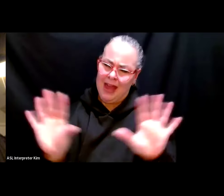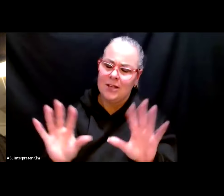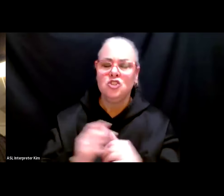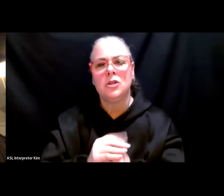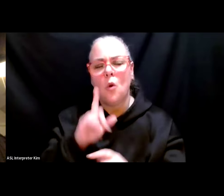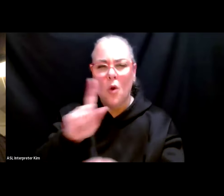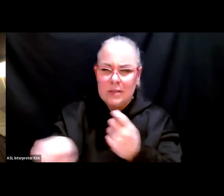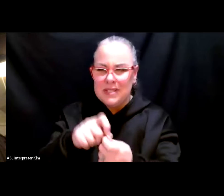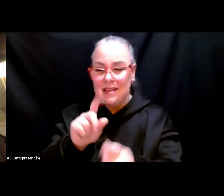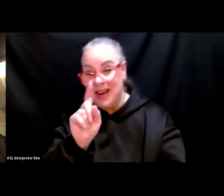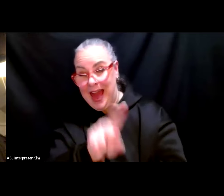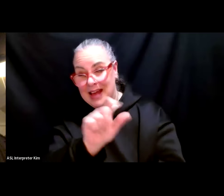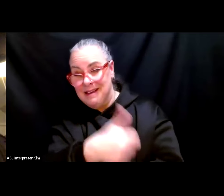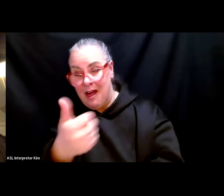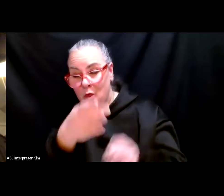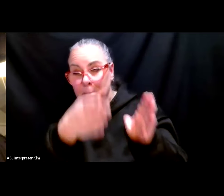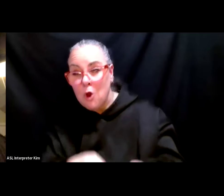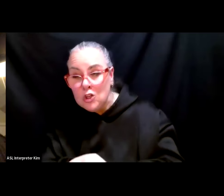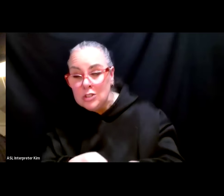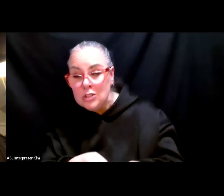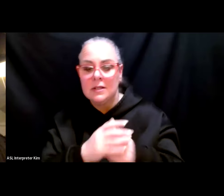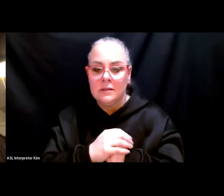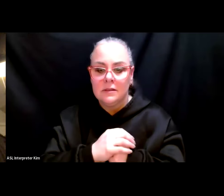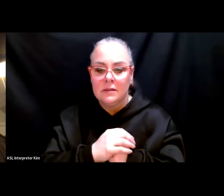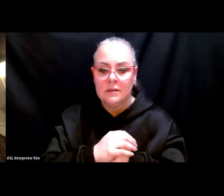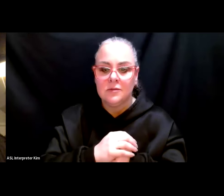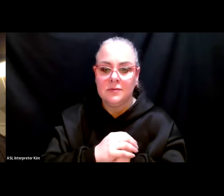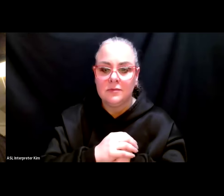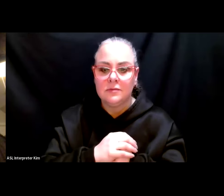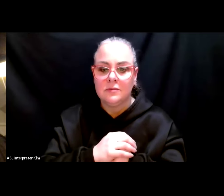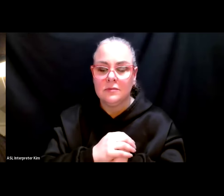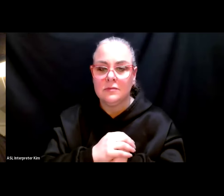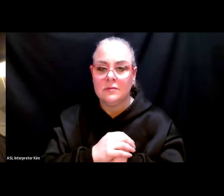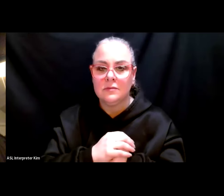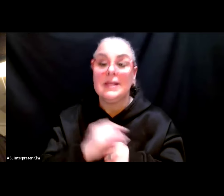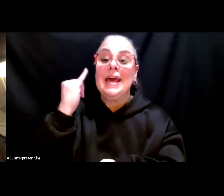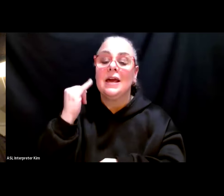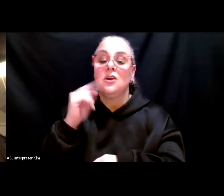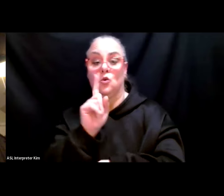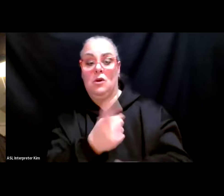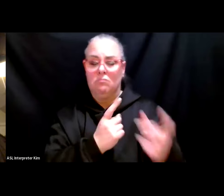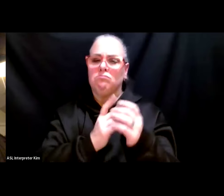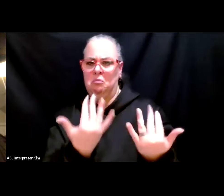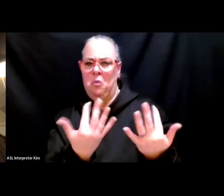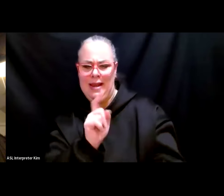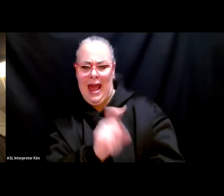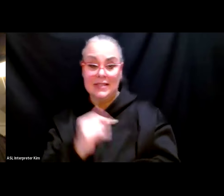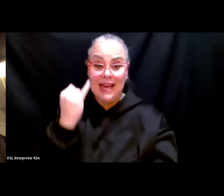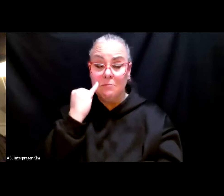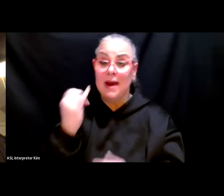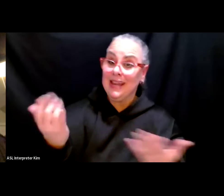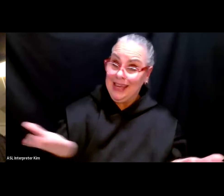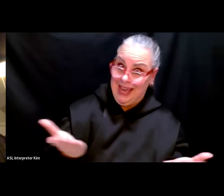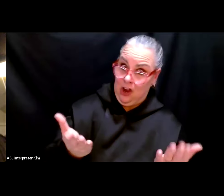asked specifically to respond to a question, to respond then. If you're a BPS employee, but you're here as a